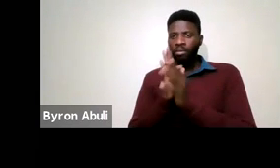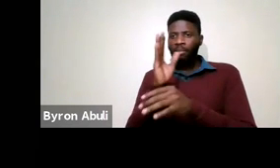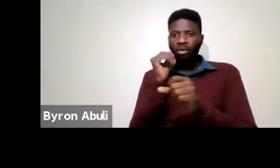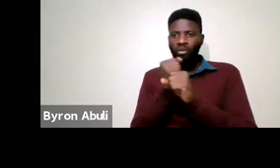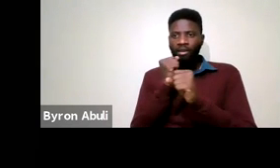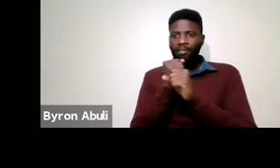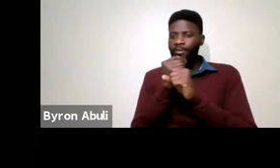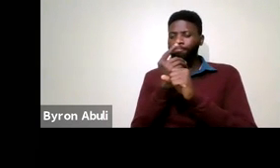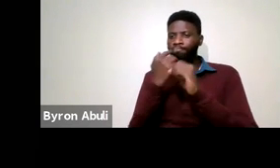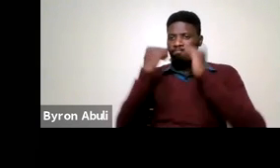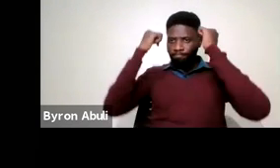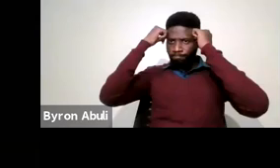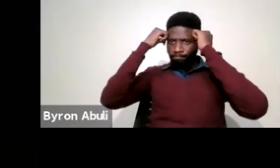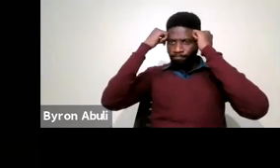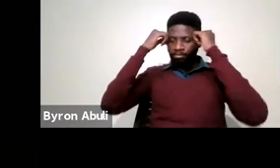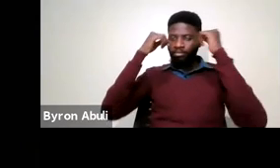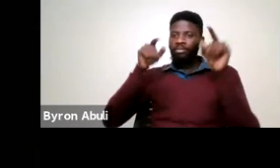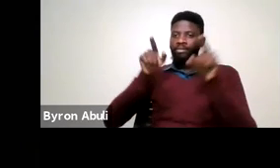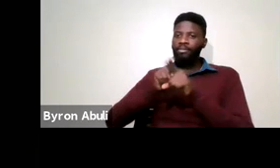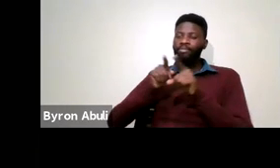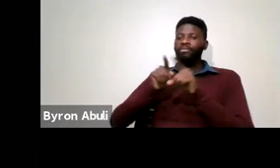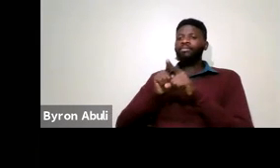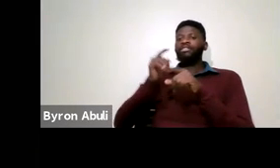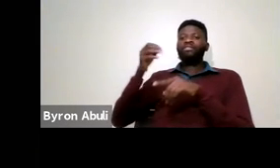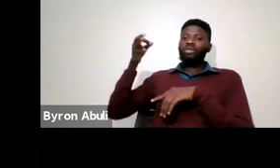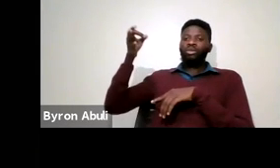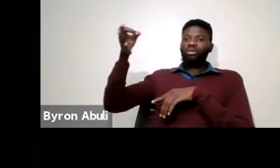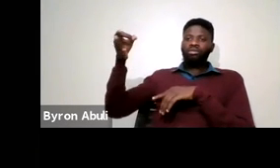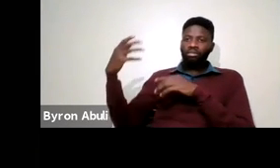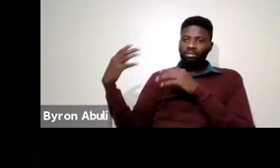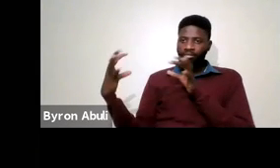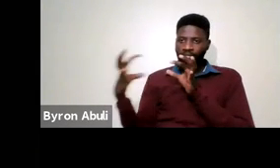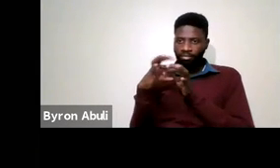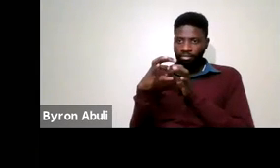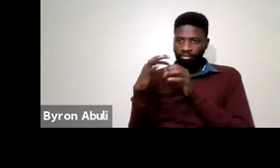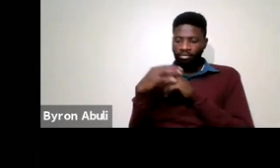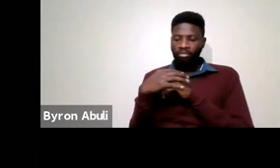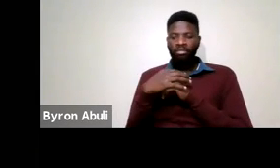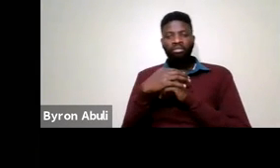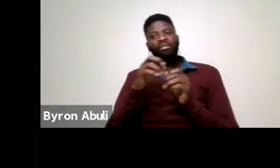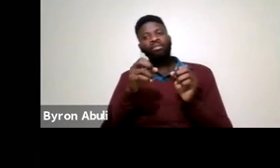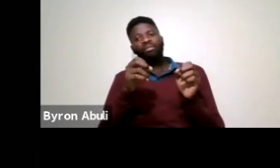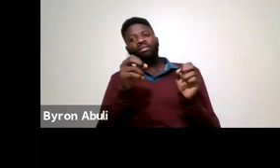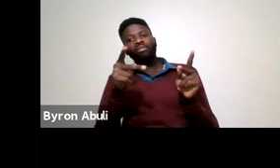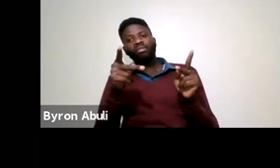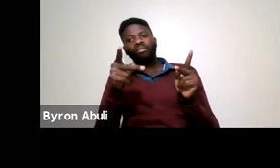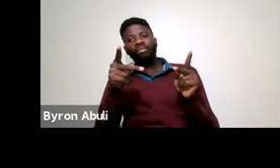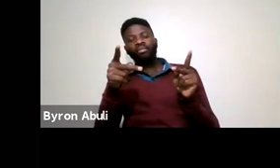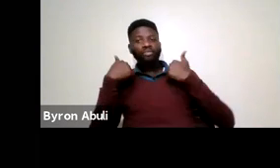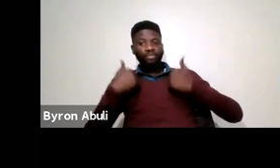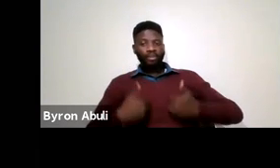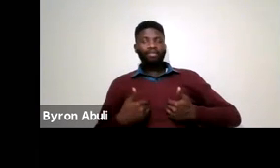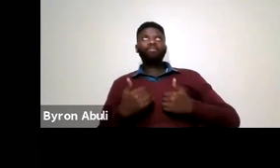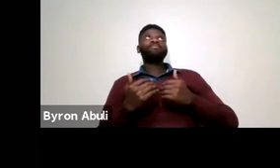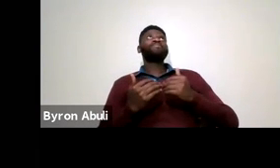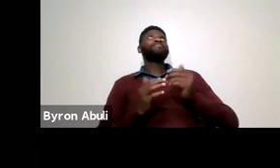now and the future that you are planning to have? In terms of Okay, for me, what drives me is